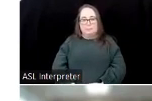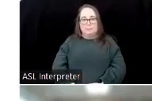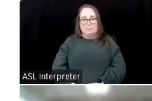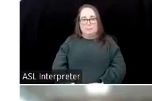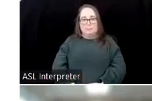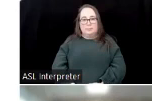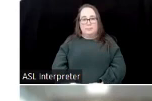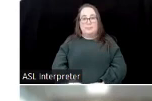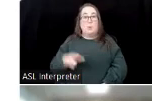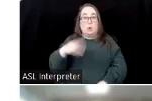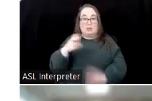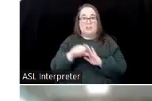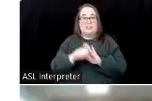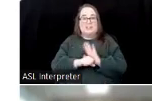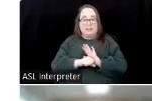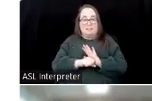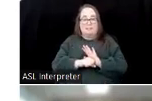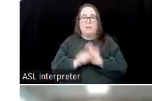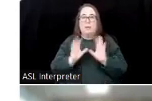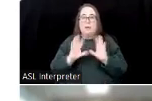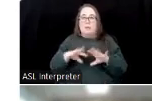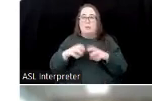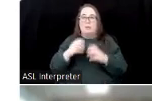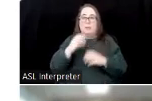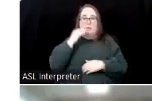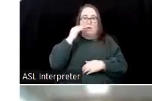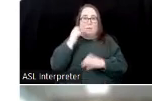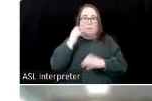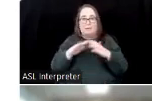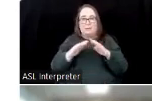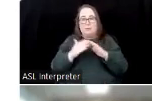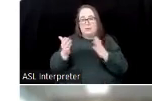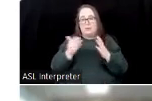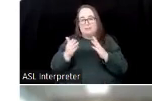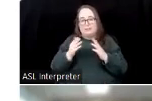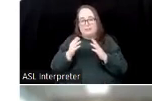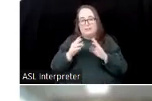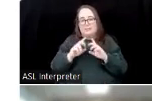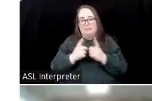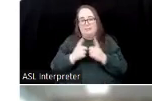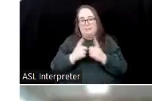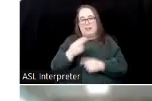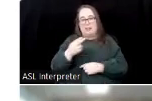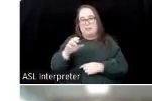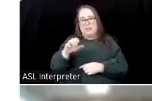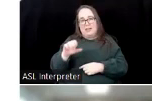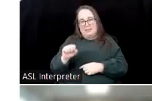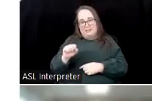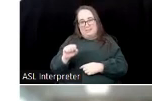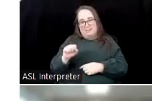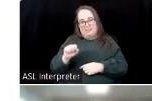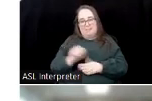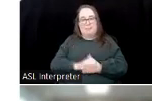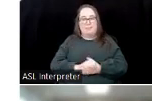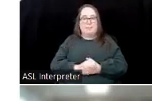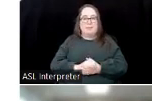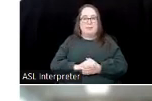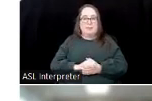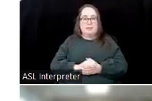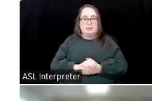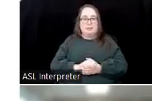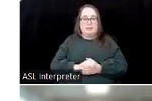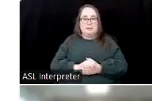In Washington, the bulk of Home and Community Services Division, or HCS, highest acuity clients are